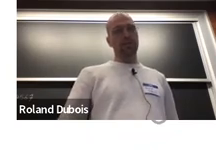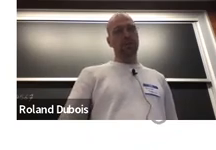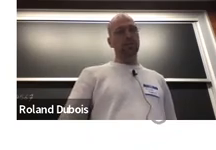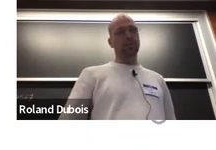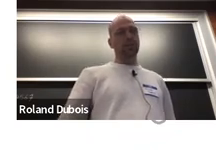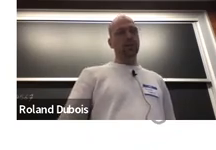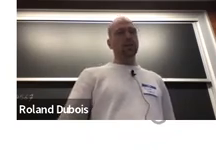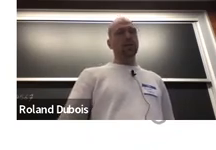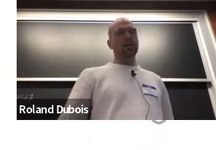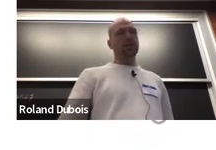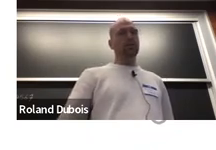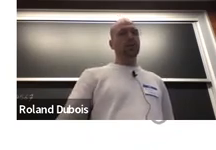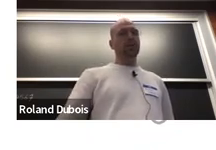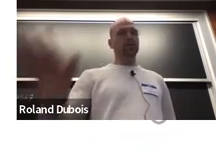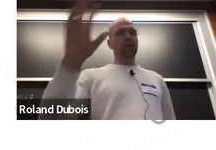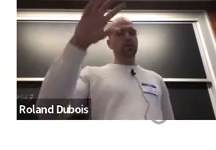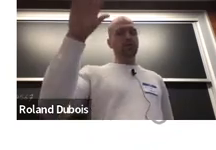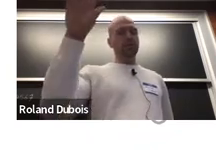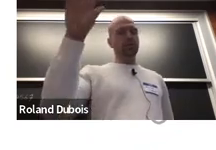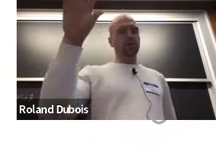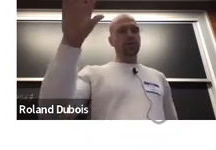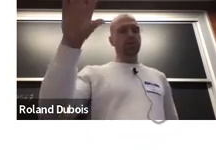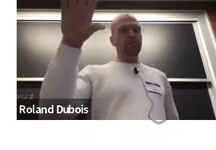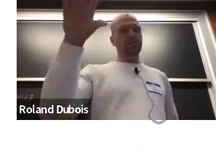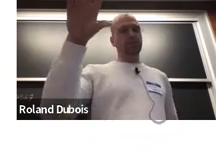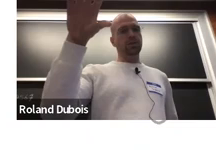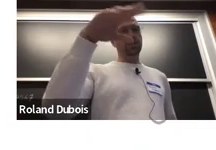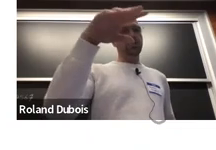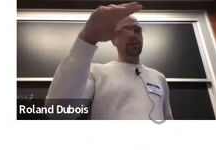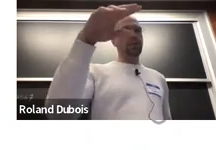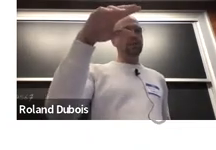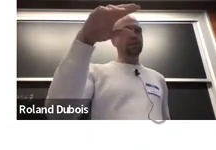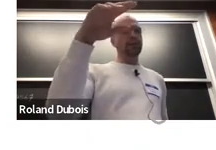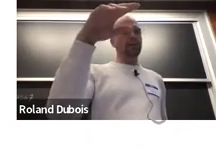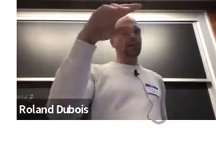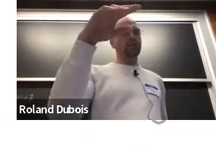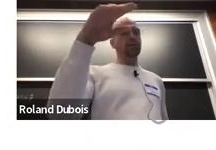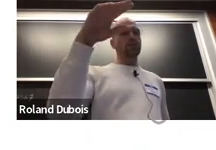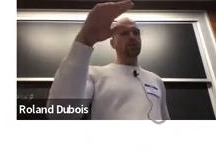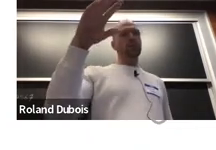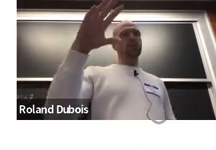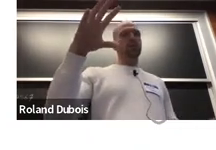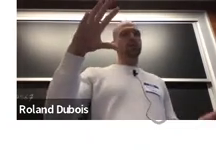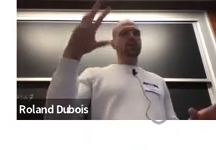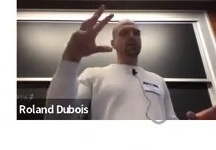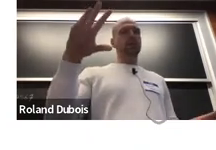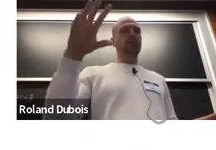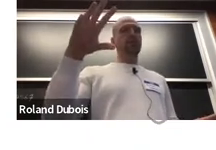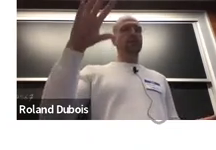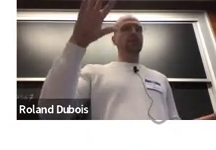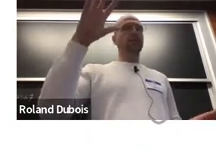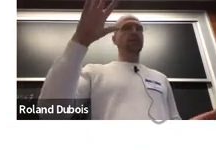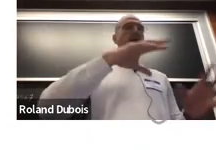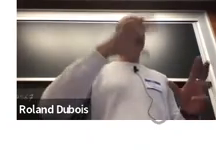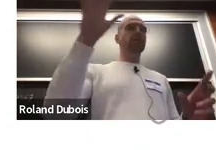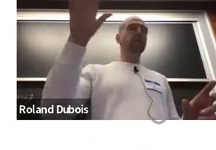has the separation of gesture and response, which goes into the WebXR hand tracking tool, where you basically